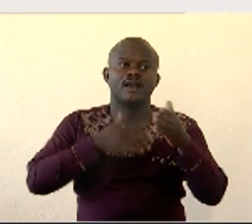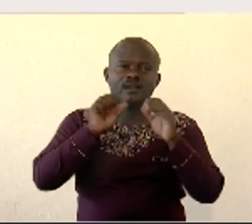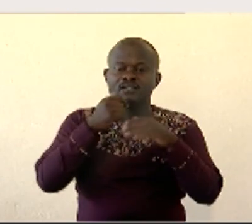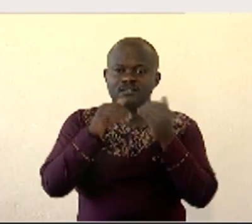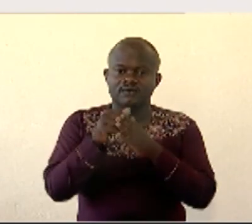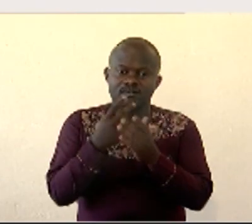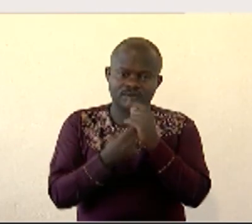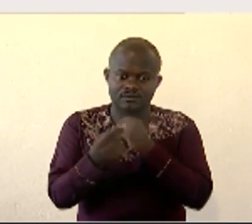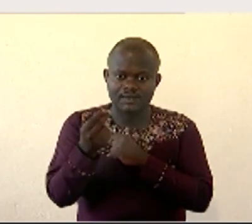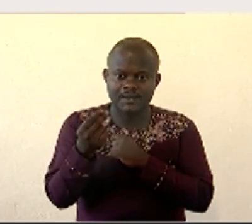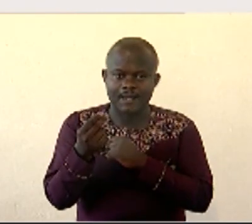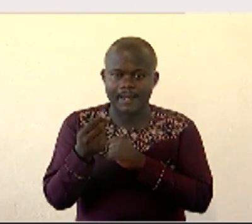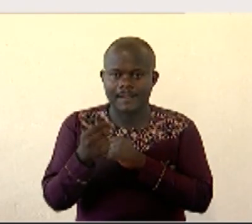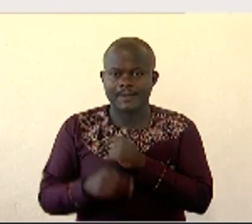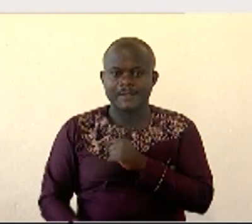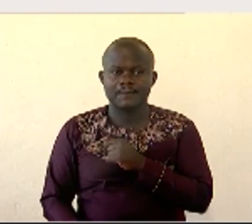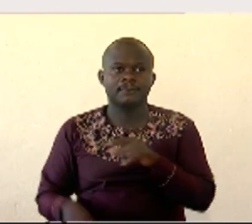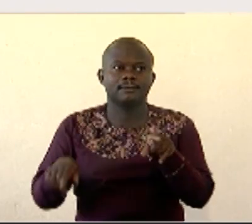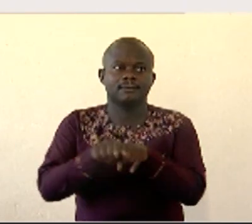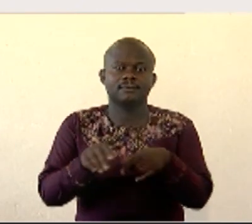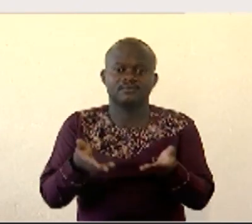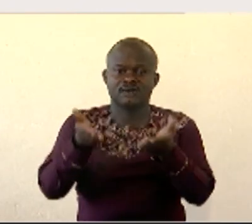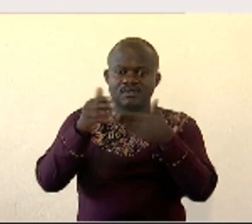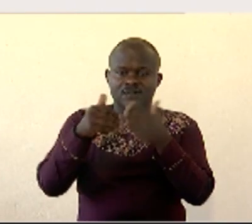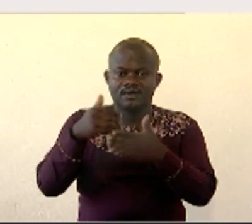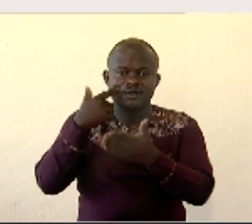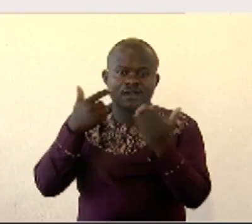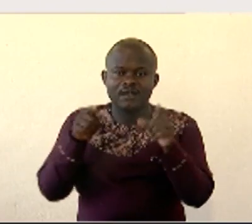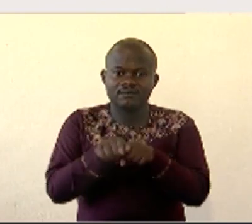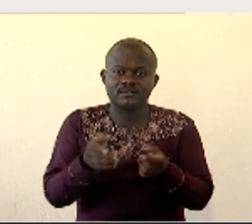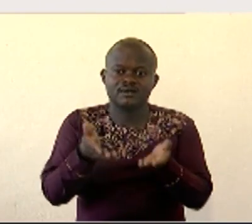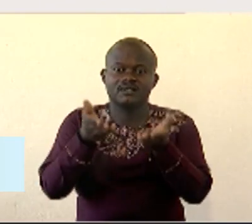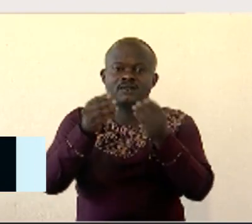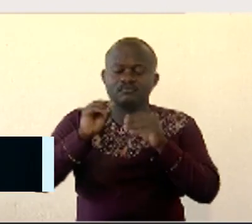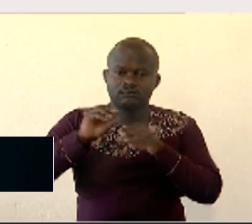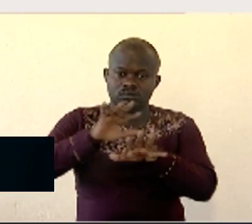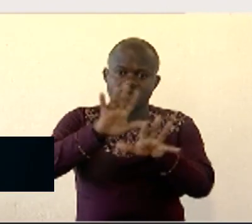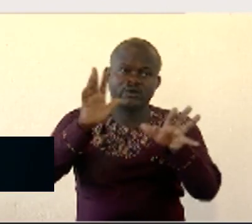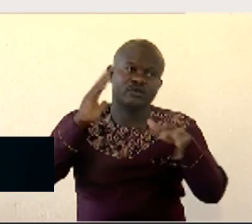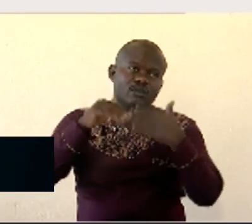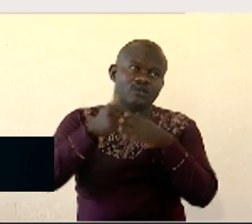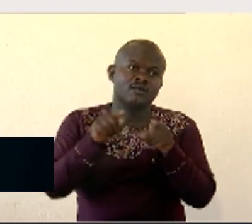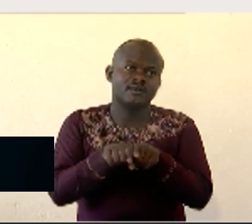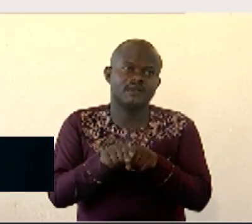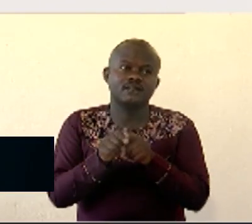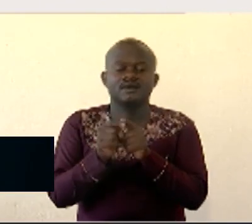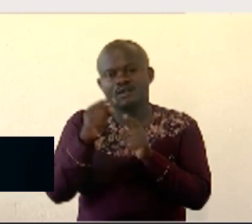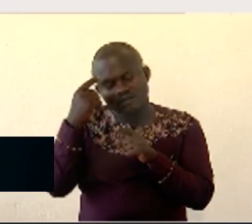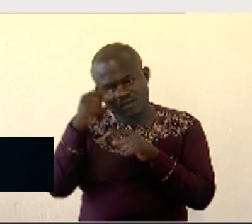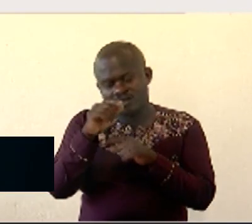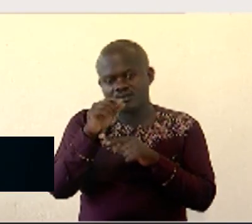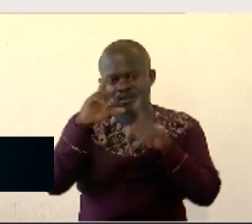doubles. As you're increasing the rate intensity, you're also doubling the rate of